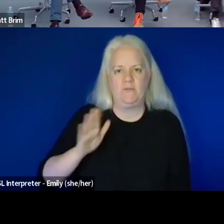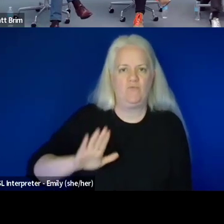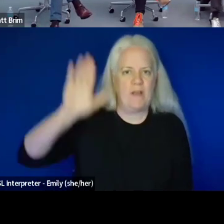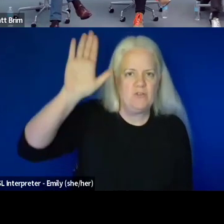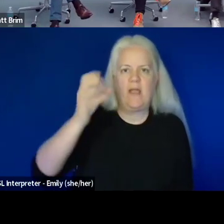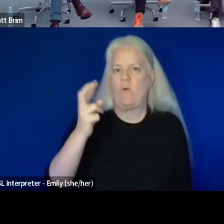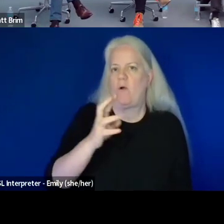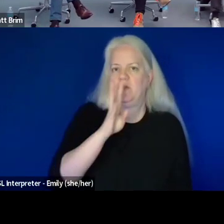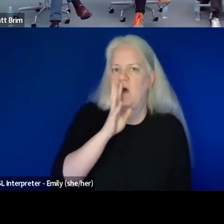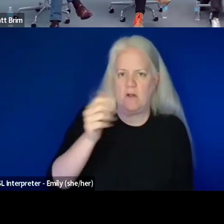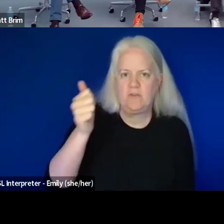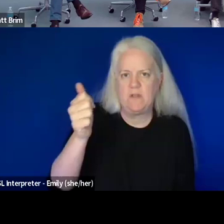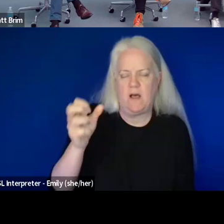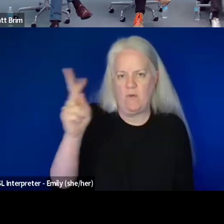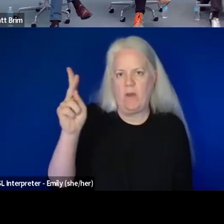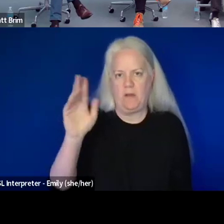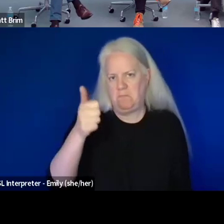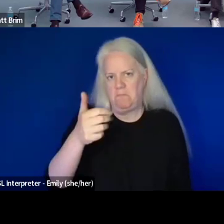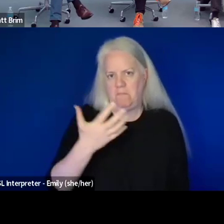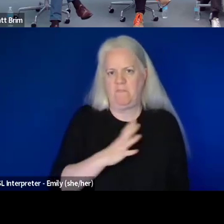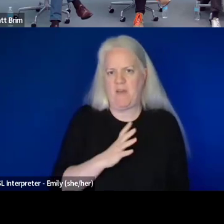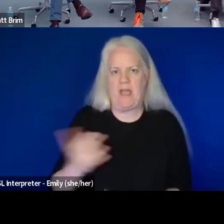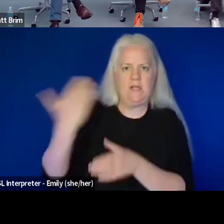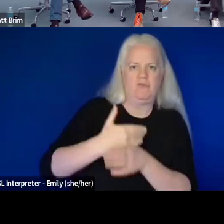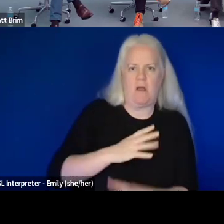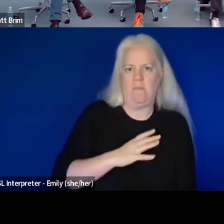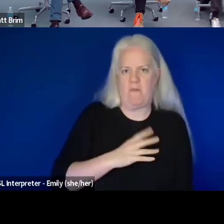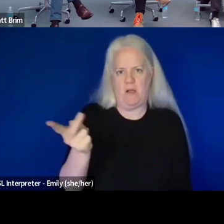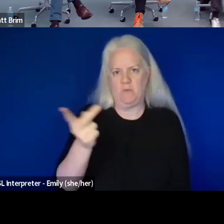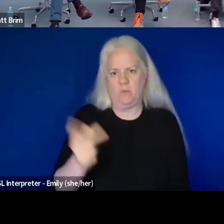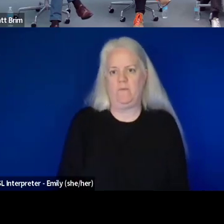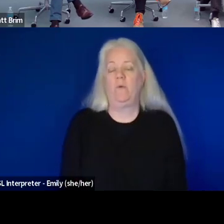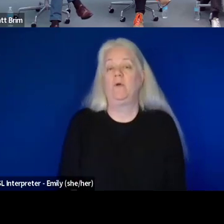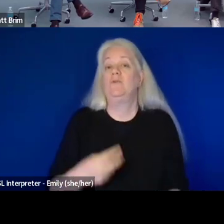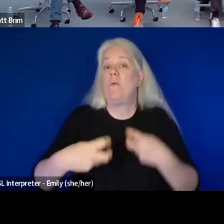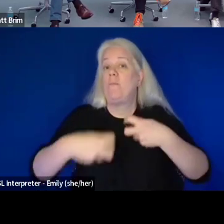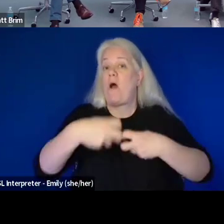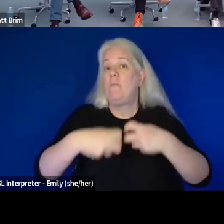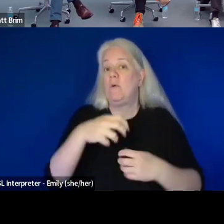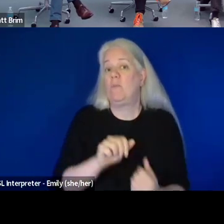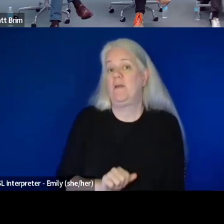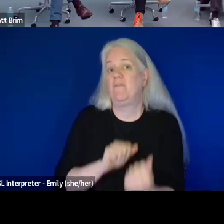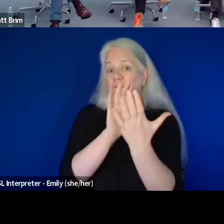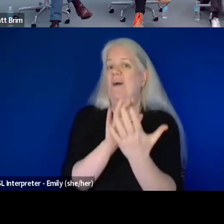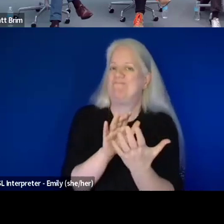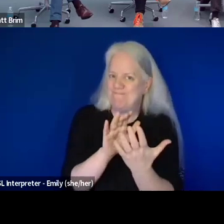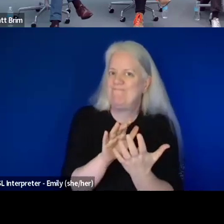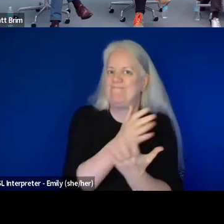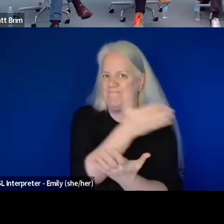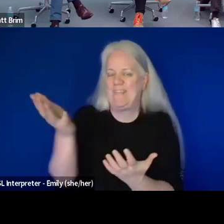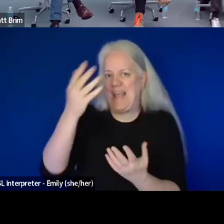So the problem that we are confronting is that there's not enough information known about